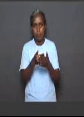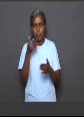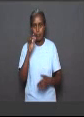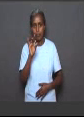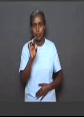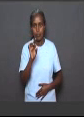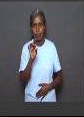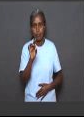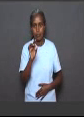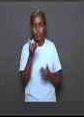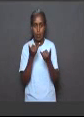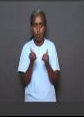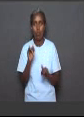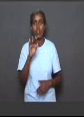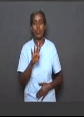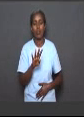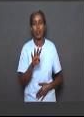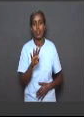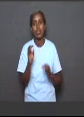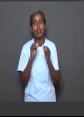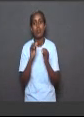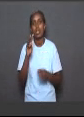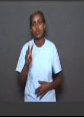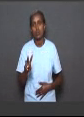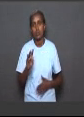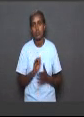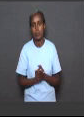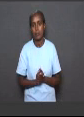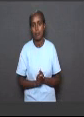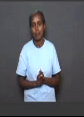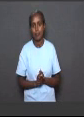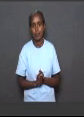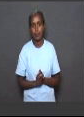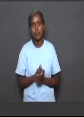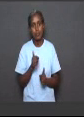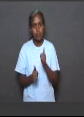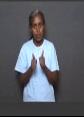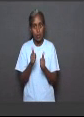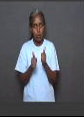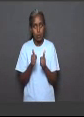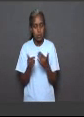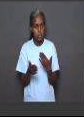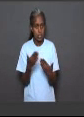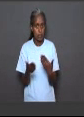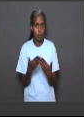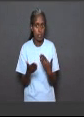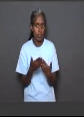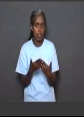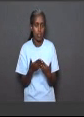4x minus 8 over 4 plus 2, which we